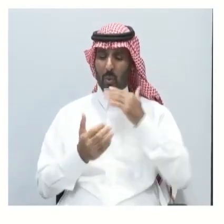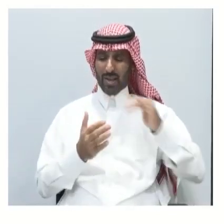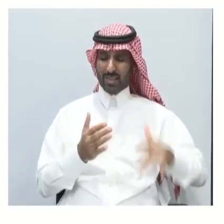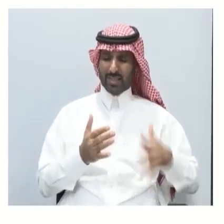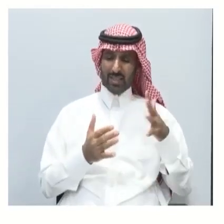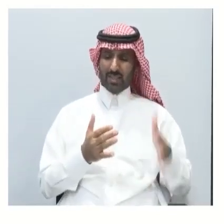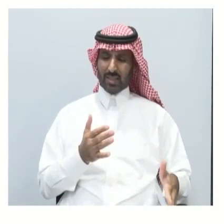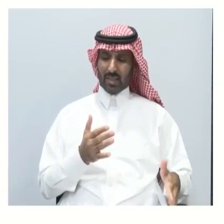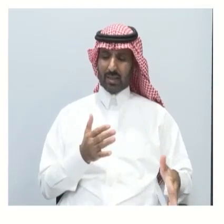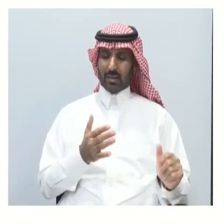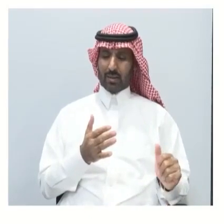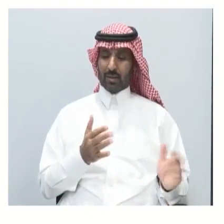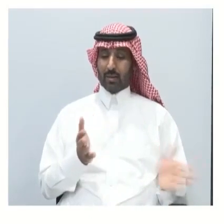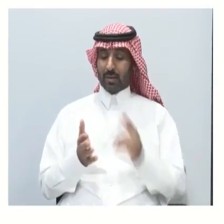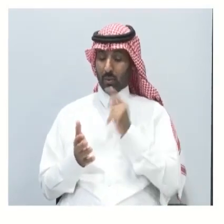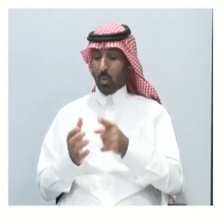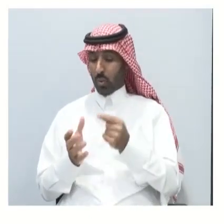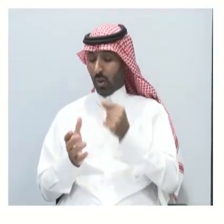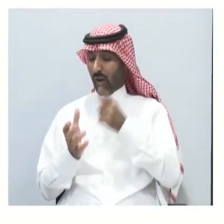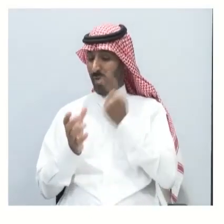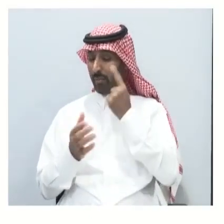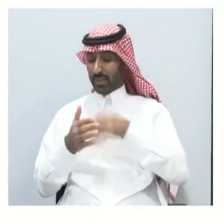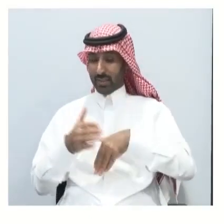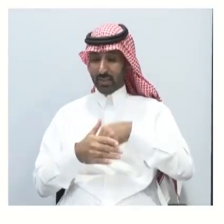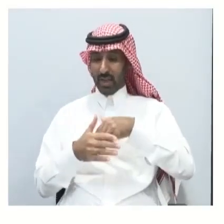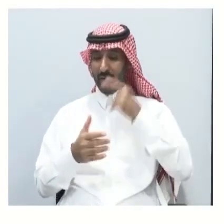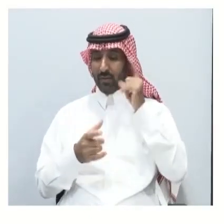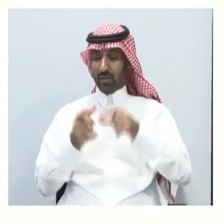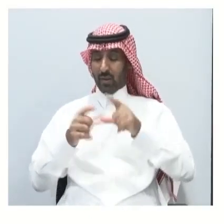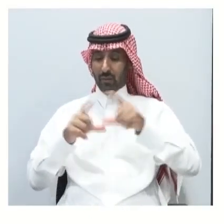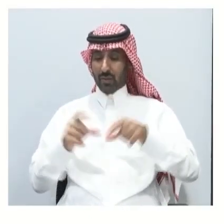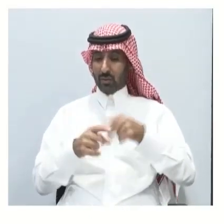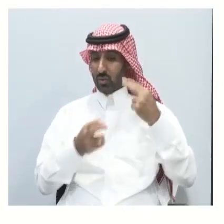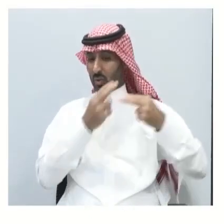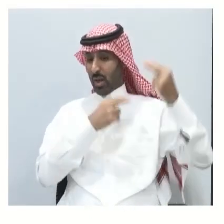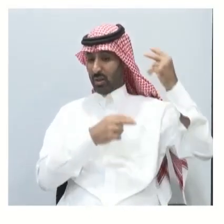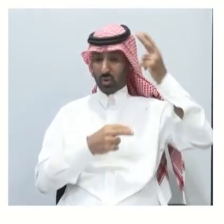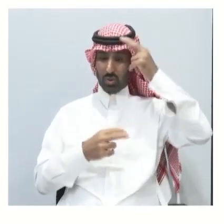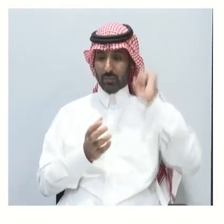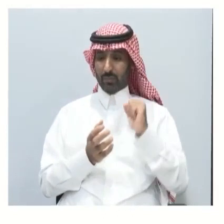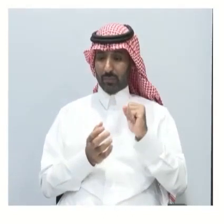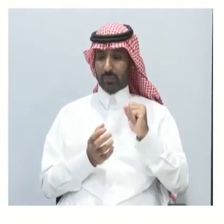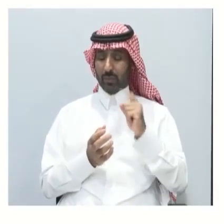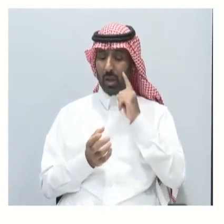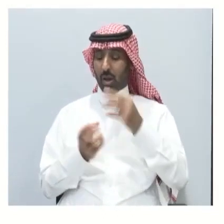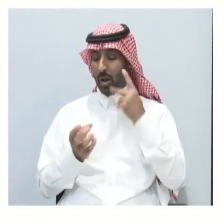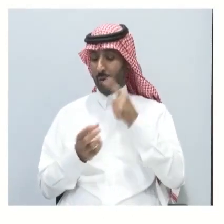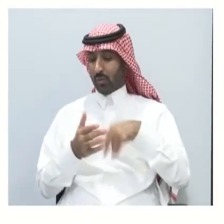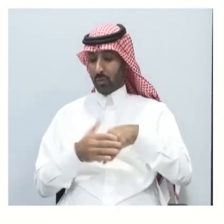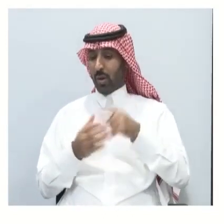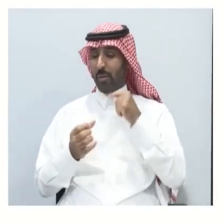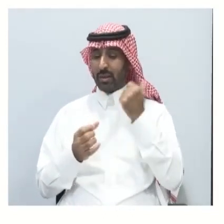young. He is one of the best football strikers in the history of Saudi Arabia, having